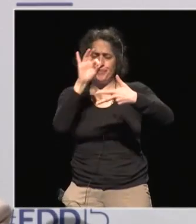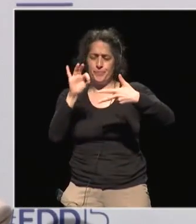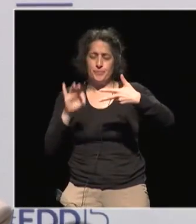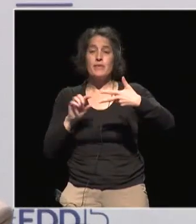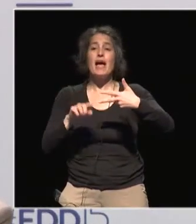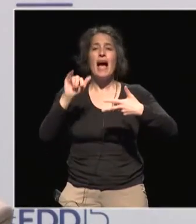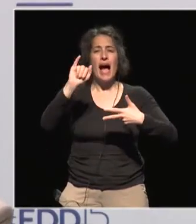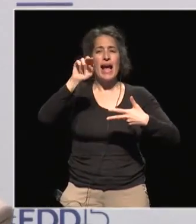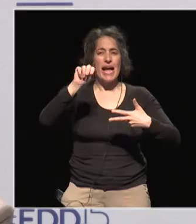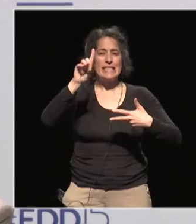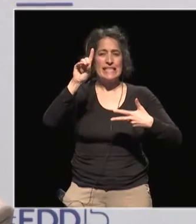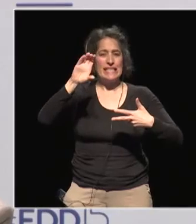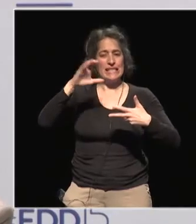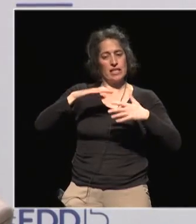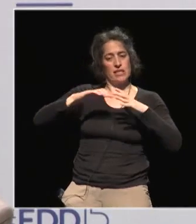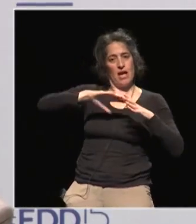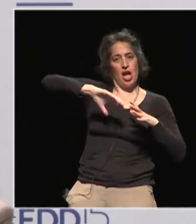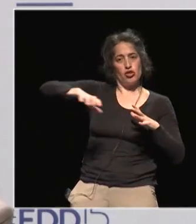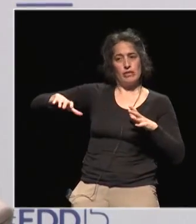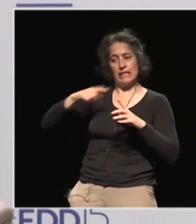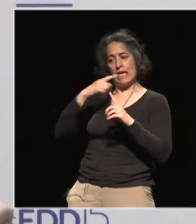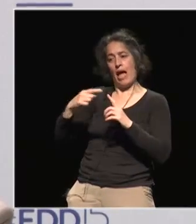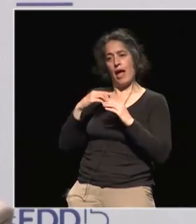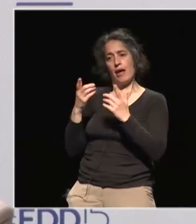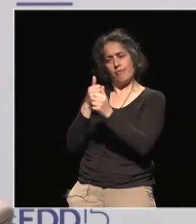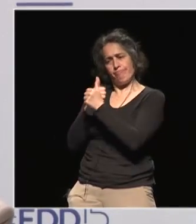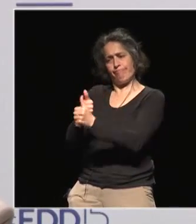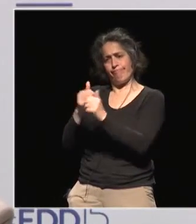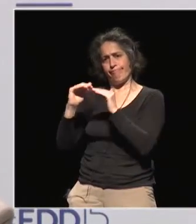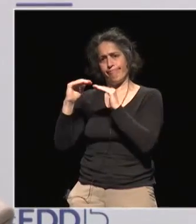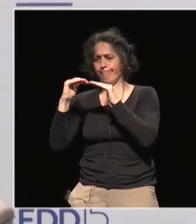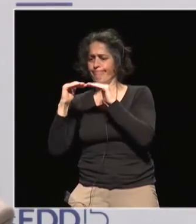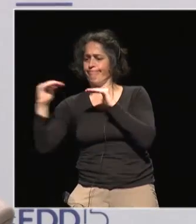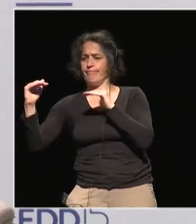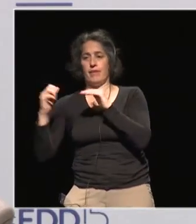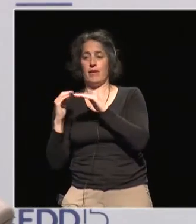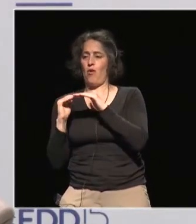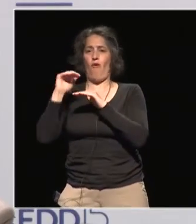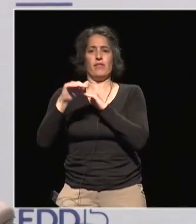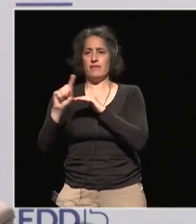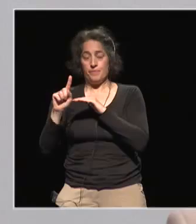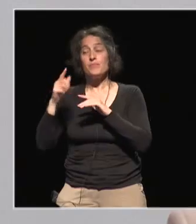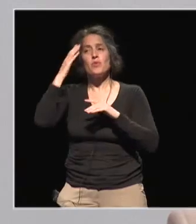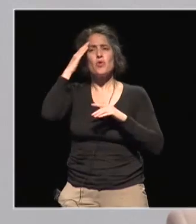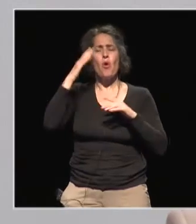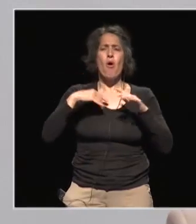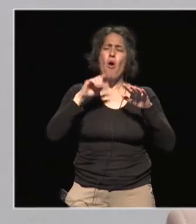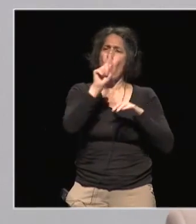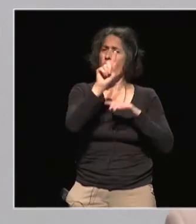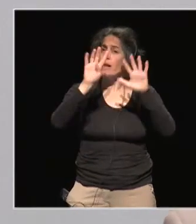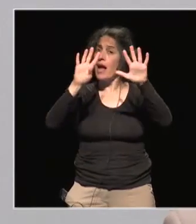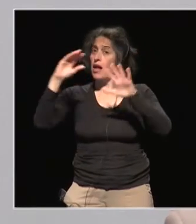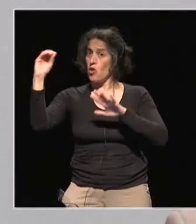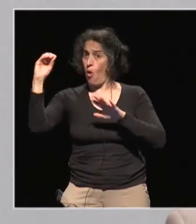INDCs. They are, of course, essential, because we think that out of the 190 countries participating in